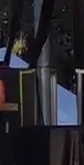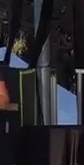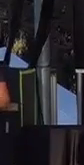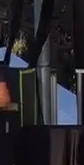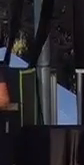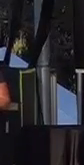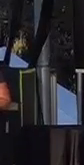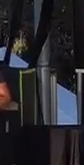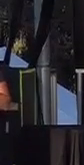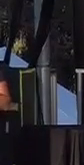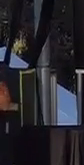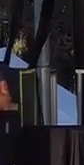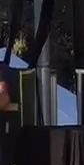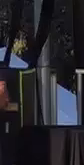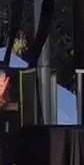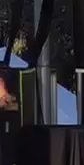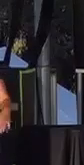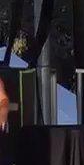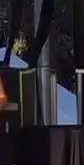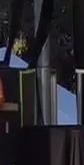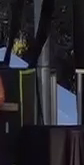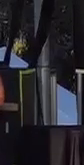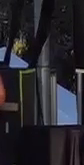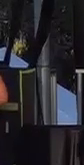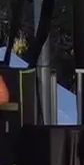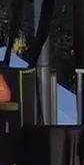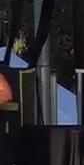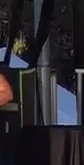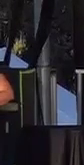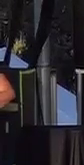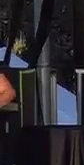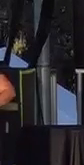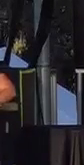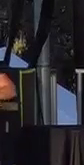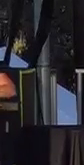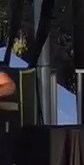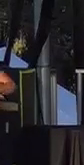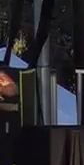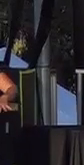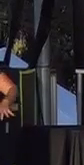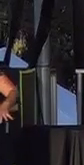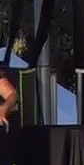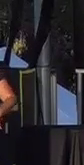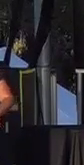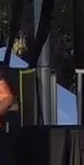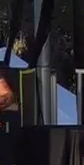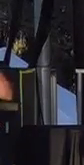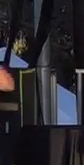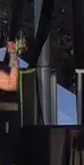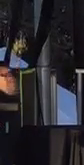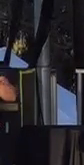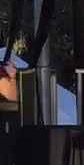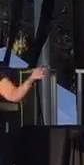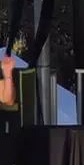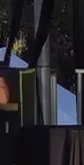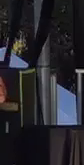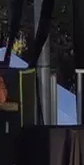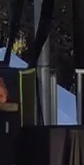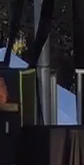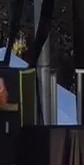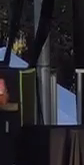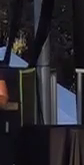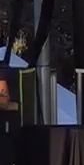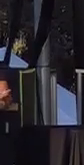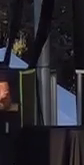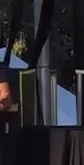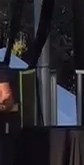When critics said our military was too set in its ways, too big, or too afraid to move forward with change, our